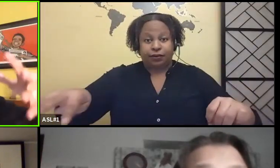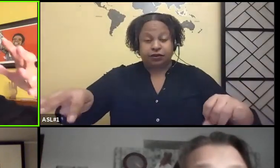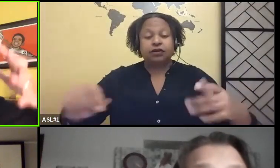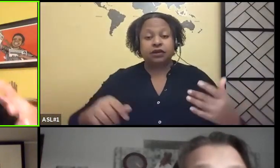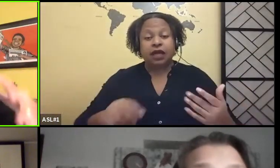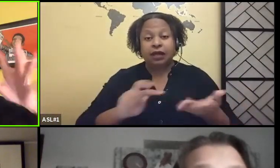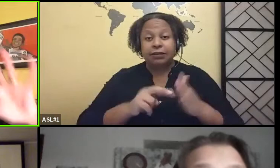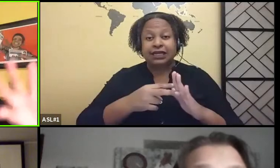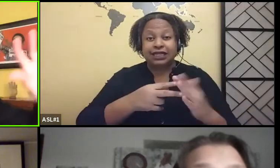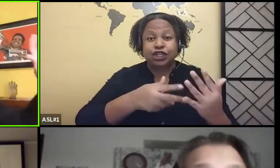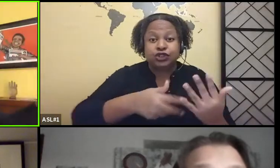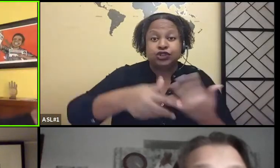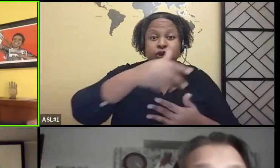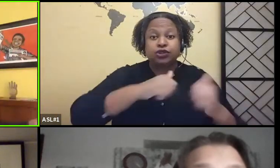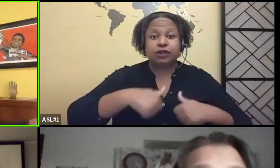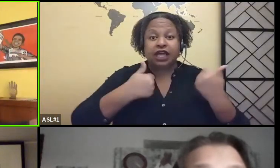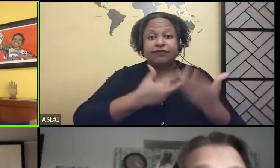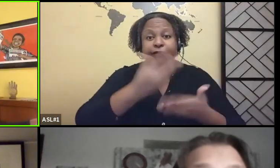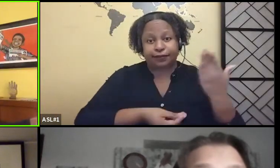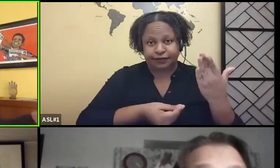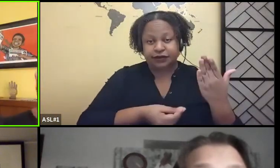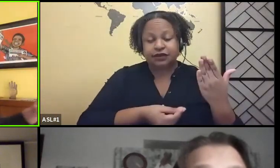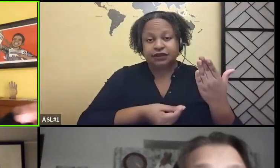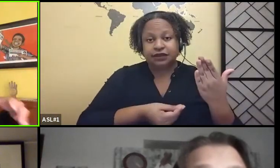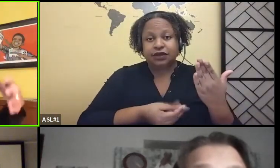of social life goes away as well.